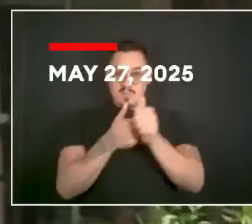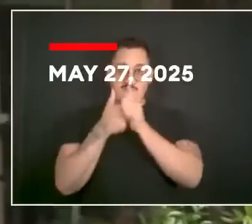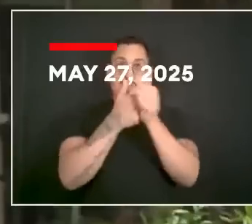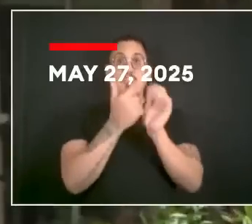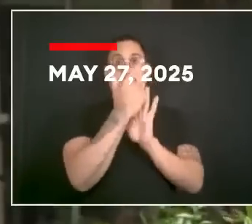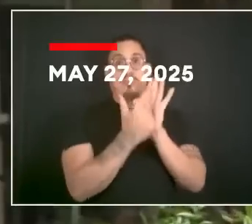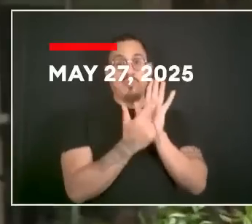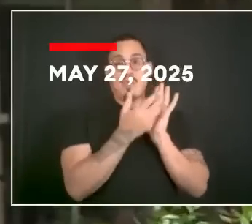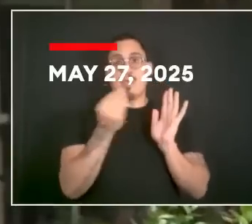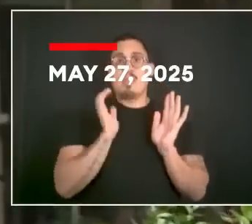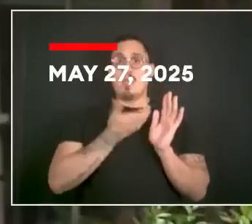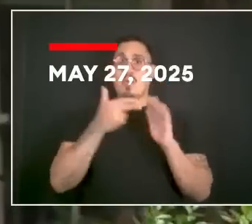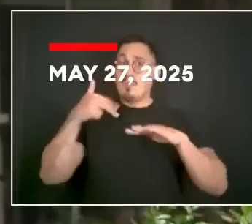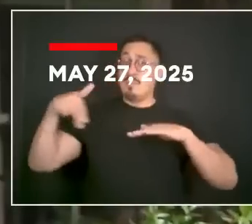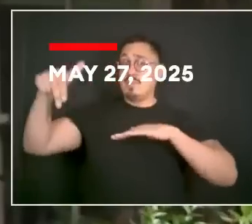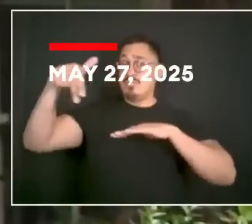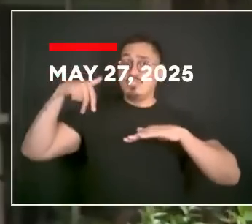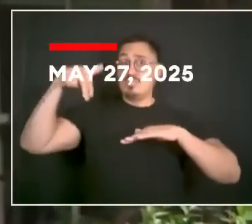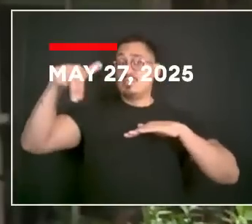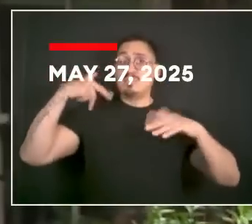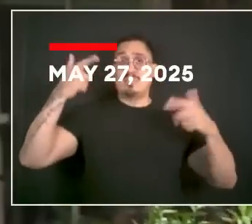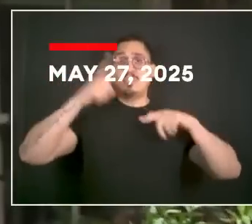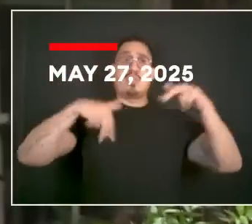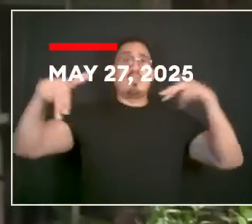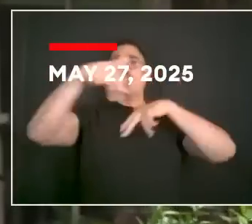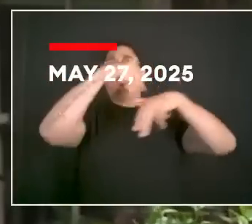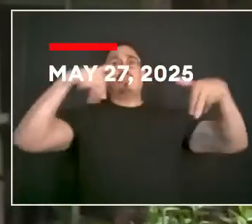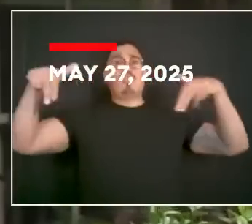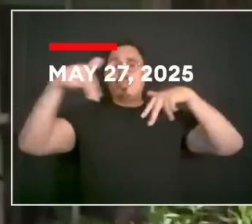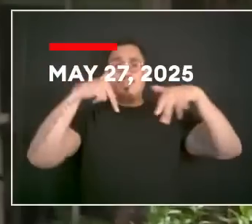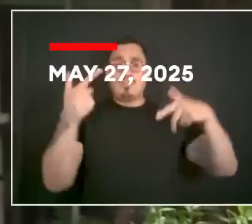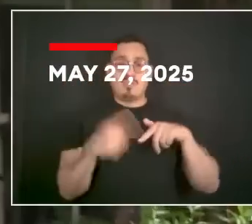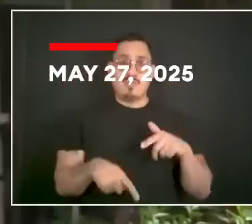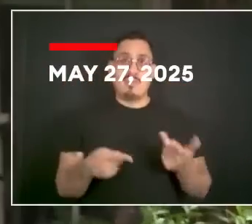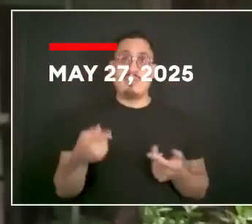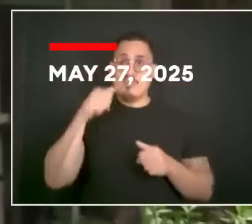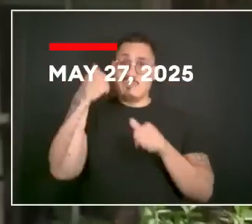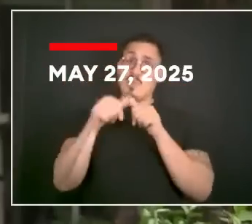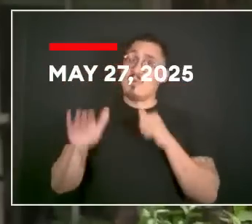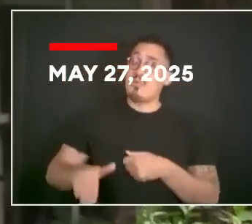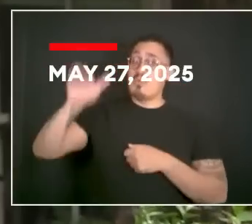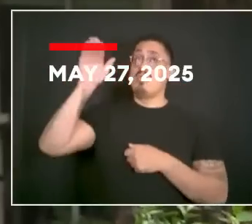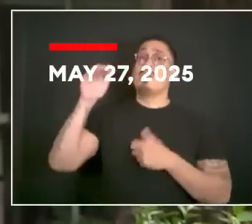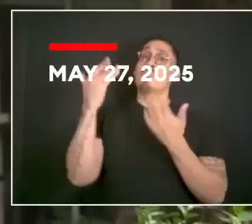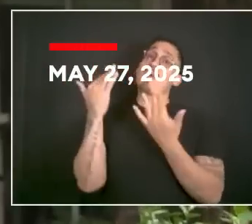pedestrians, crossing in there was a saying back when I was growing up, cross at the green and not in